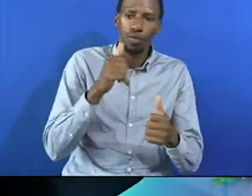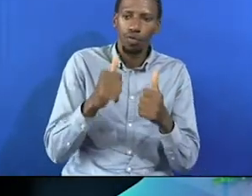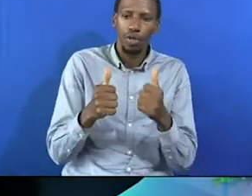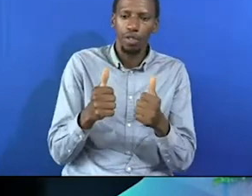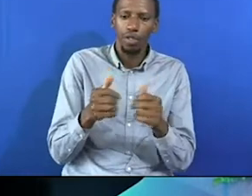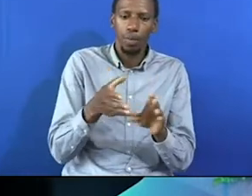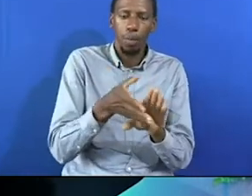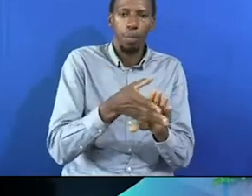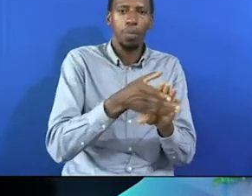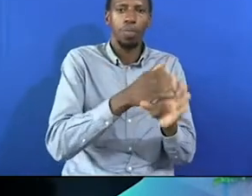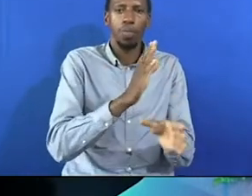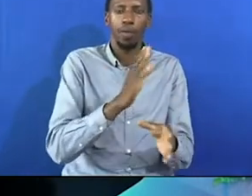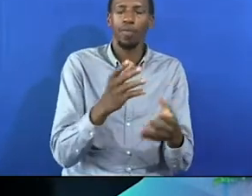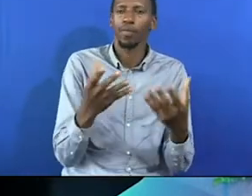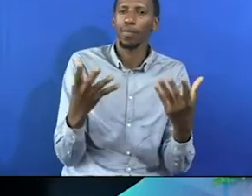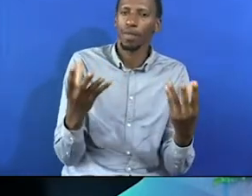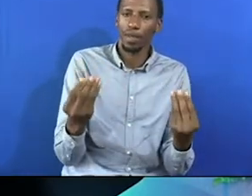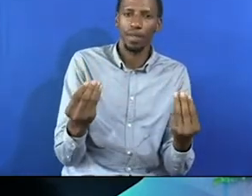exit.